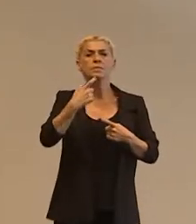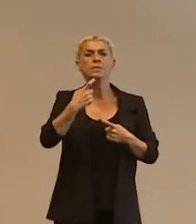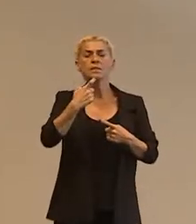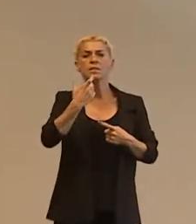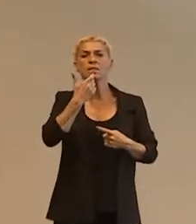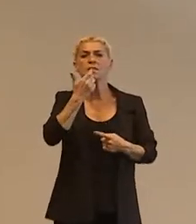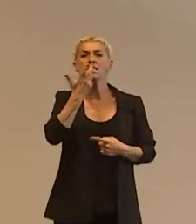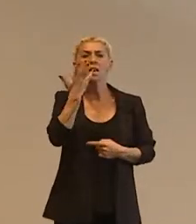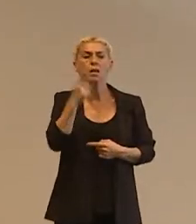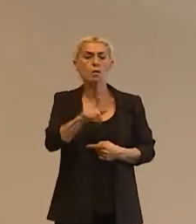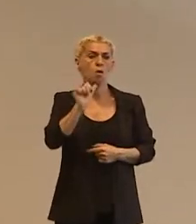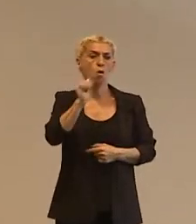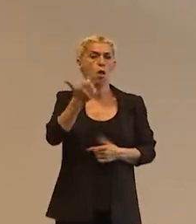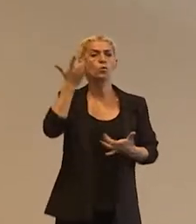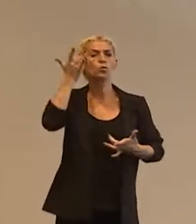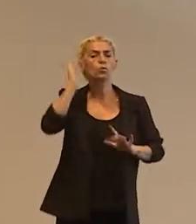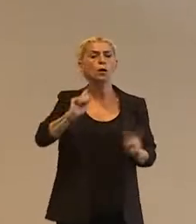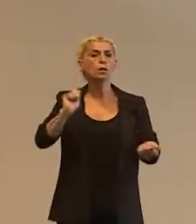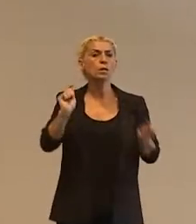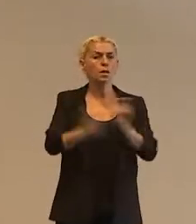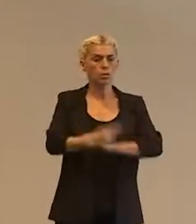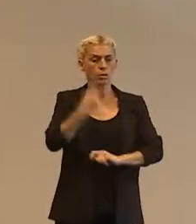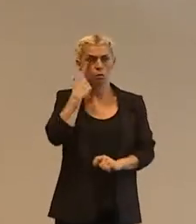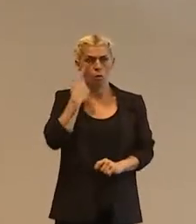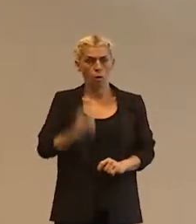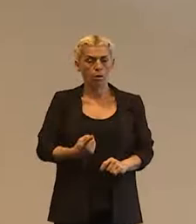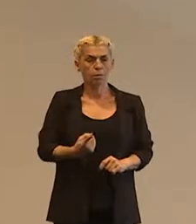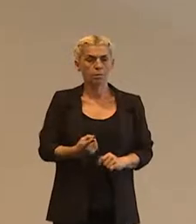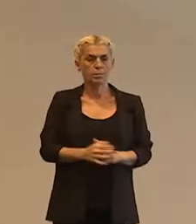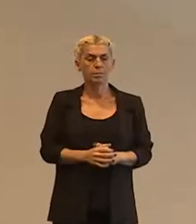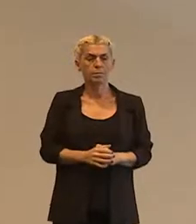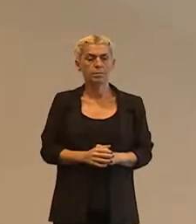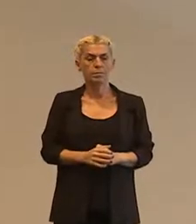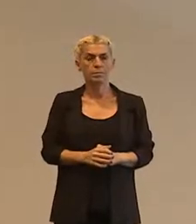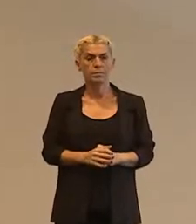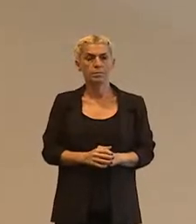connectedness our brain functions